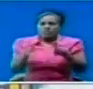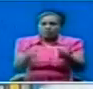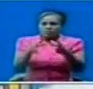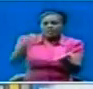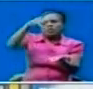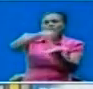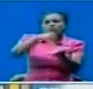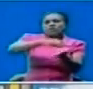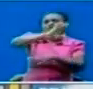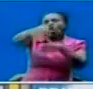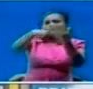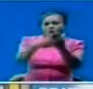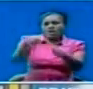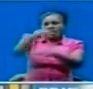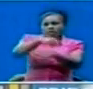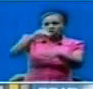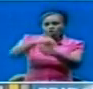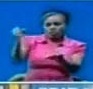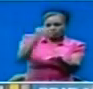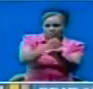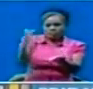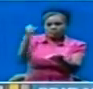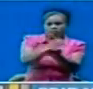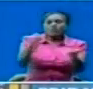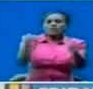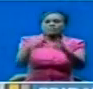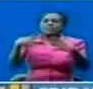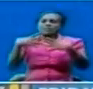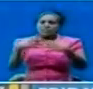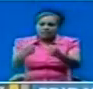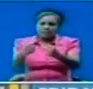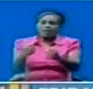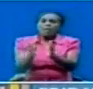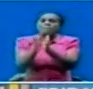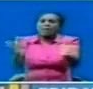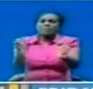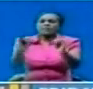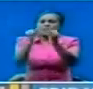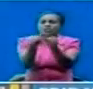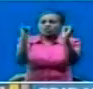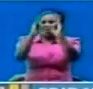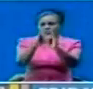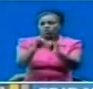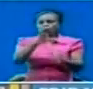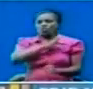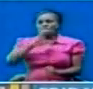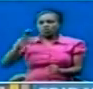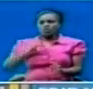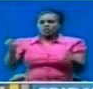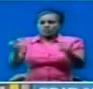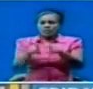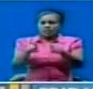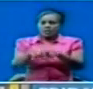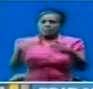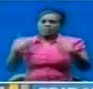inclusivity and diversity in national appointments, and strengthening public institutions and constitutional commissions. Persons in